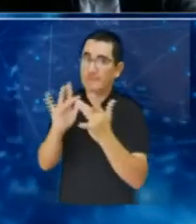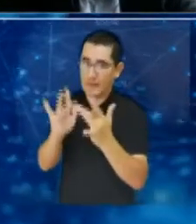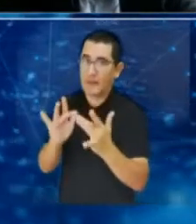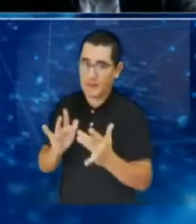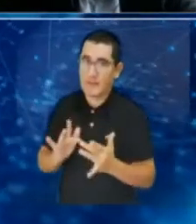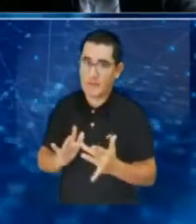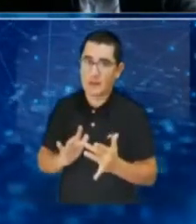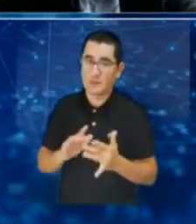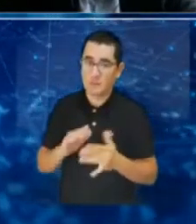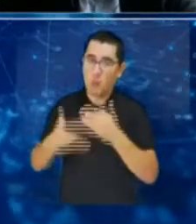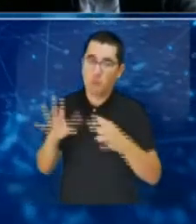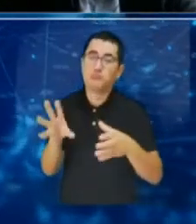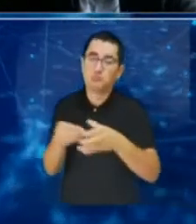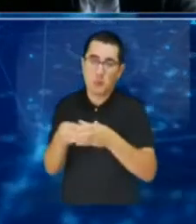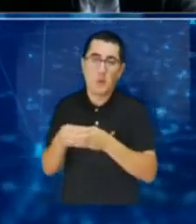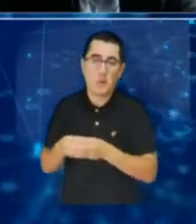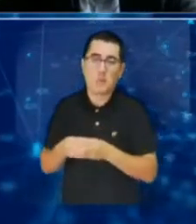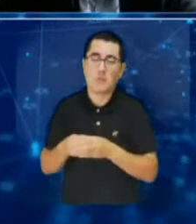just to